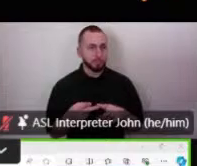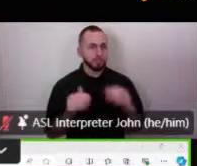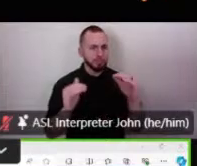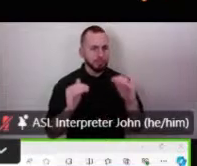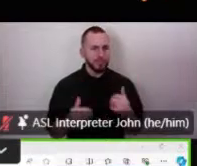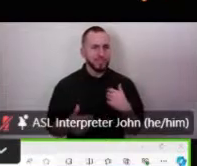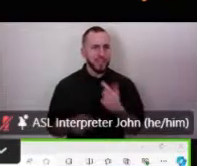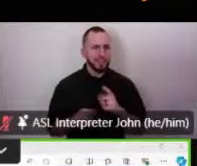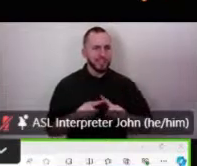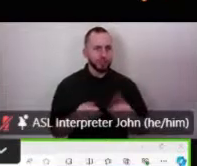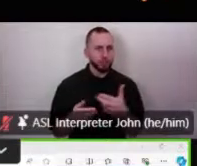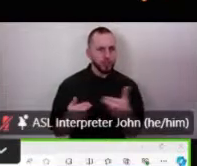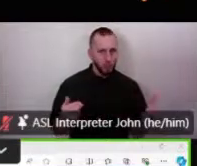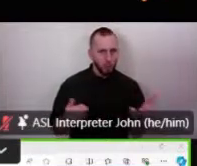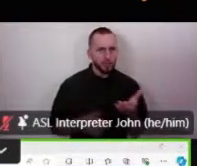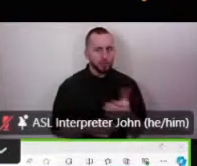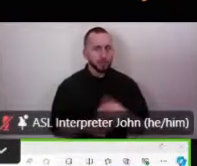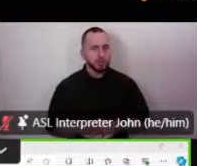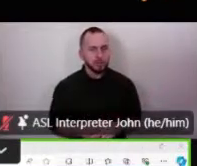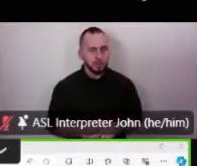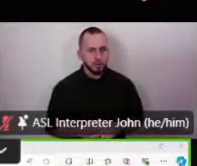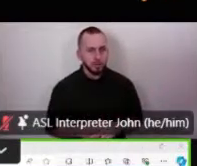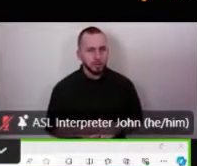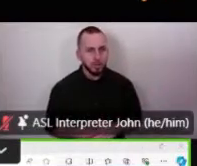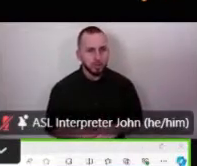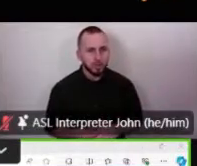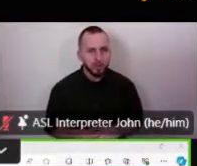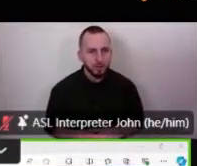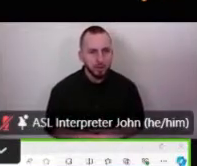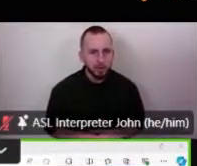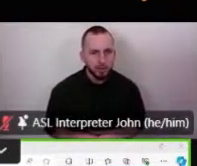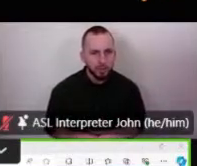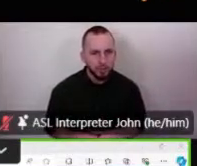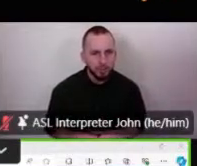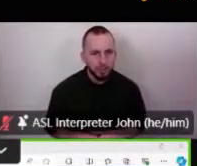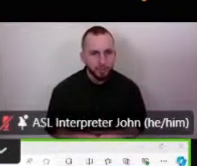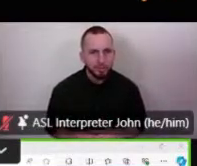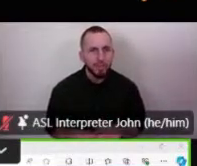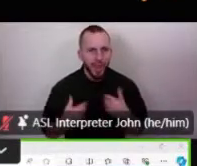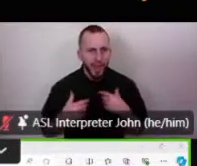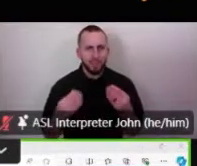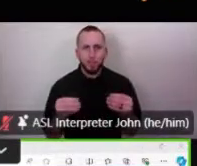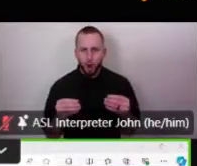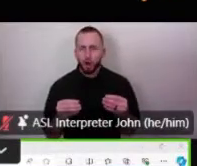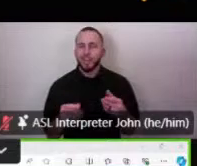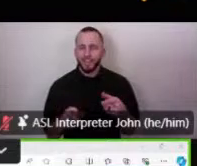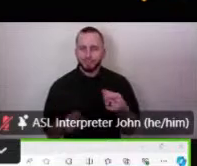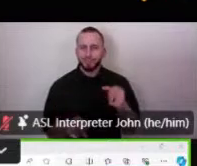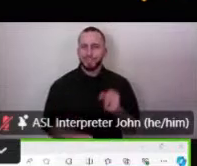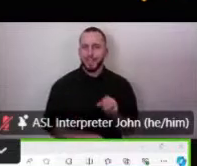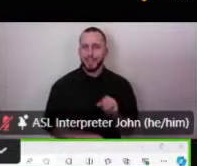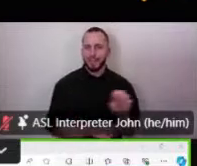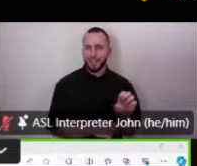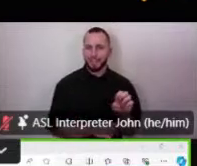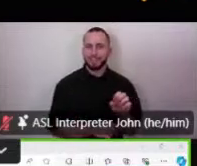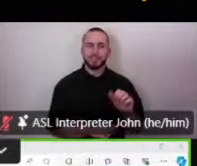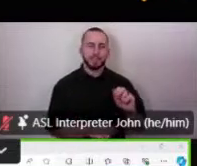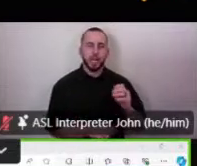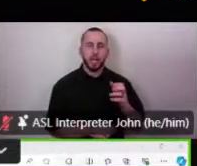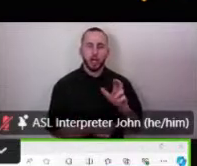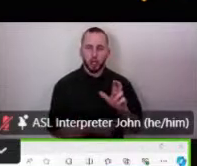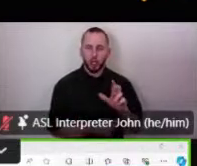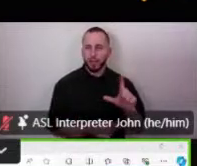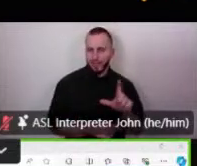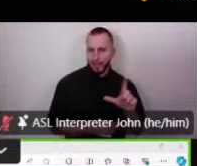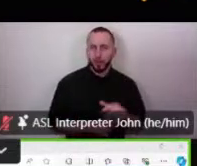great resources. Pratt Free Market has a free food market located at Southeast Anchor Library. And Baltimore City offers eating